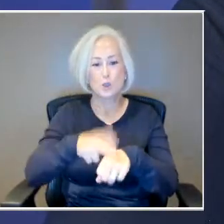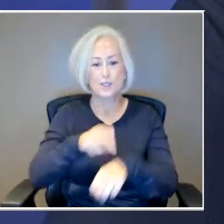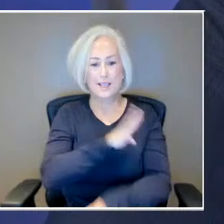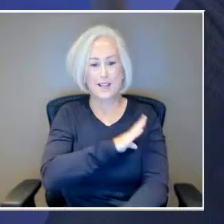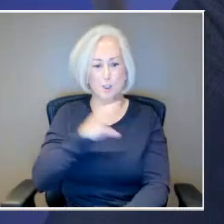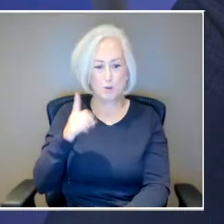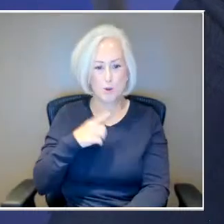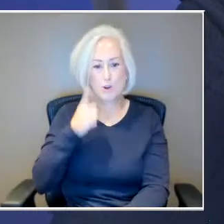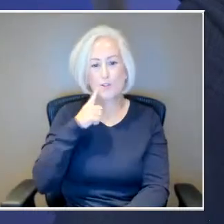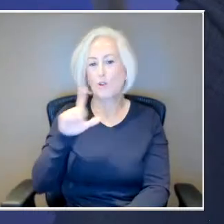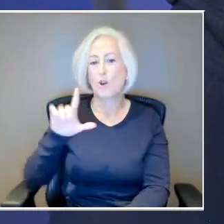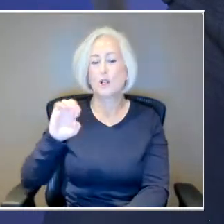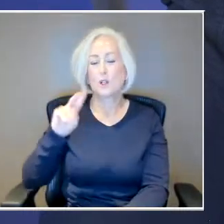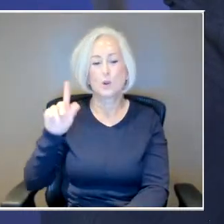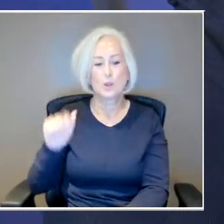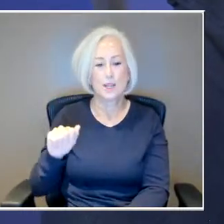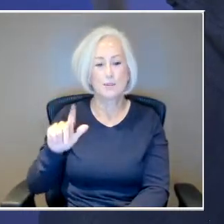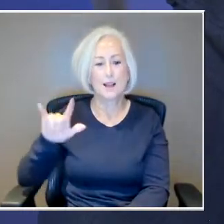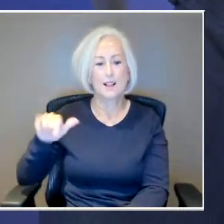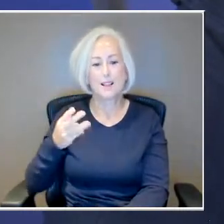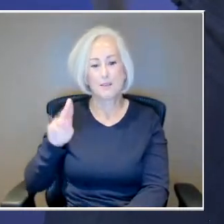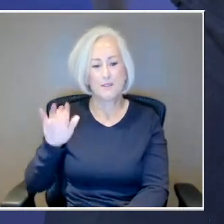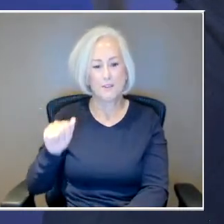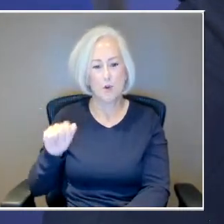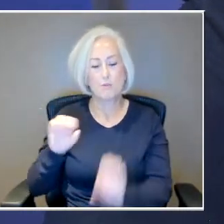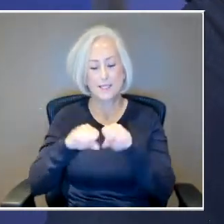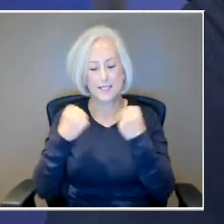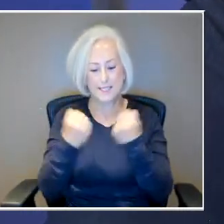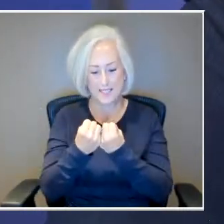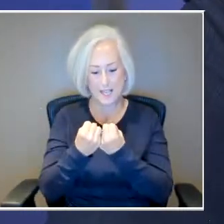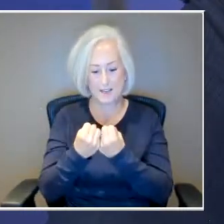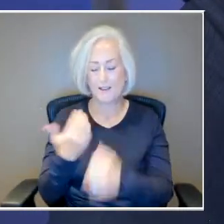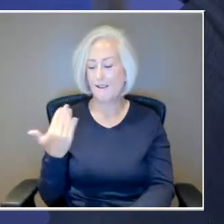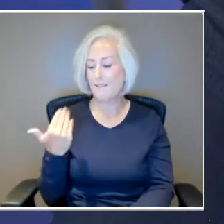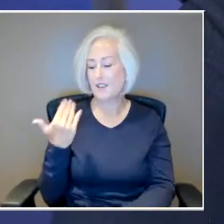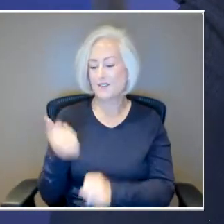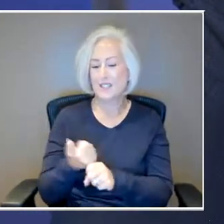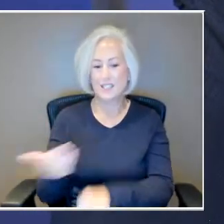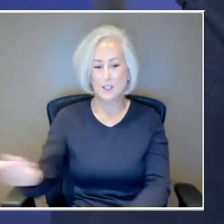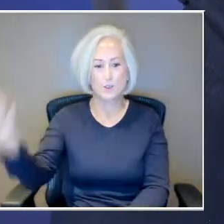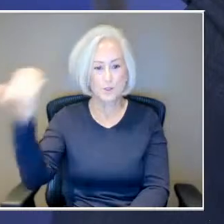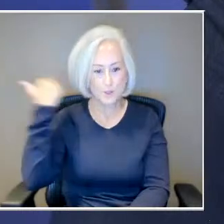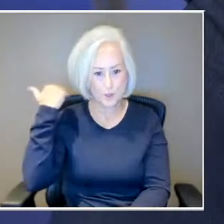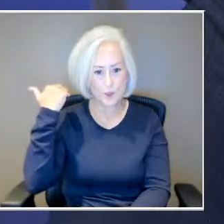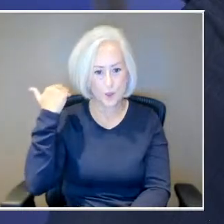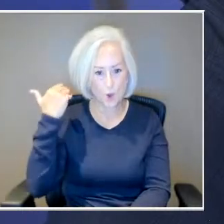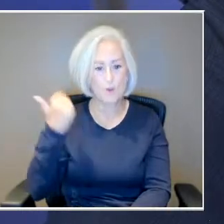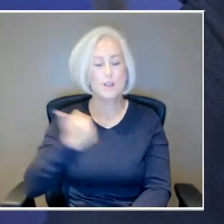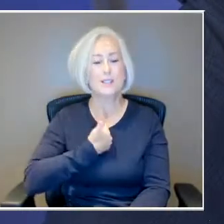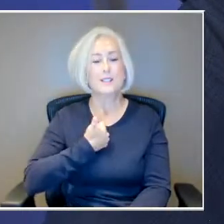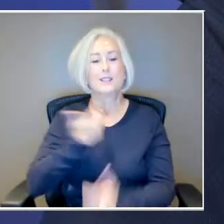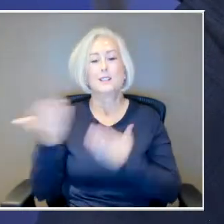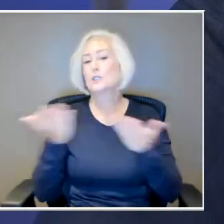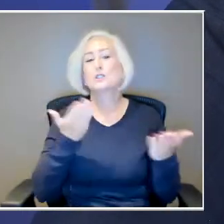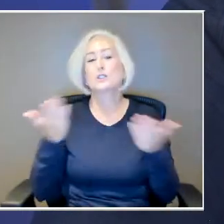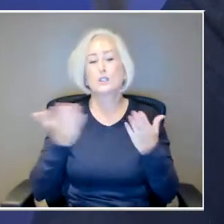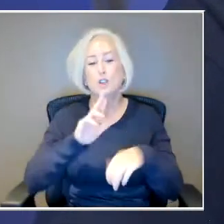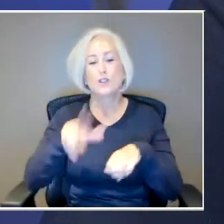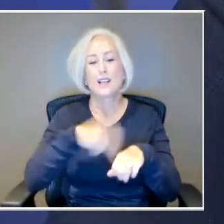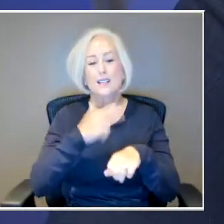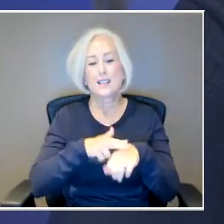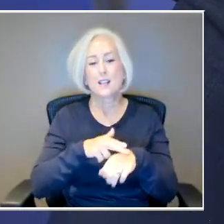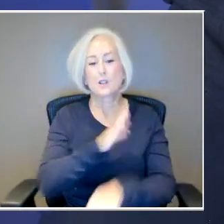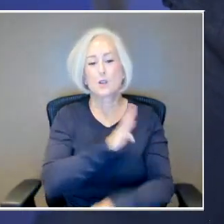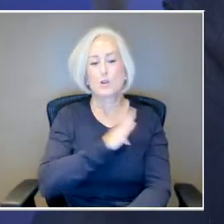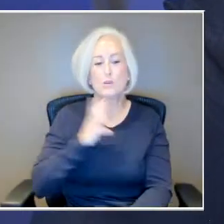and Lymphoma Society. And about 15 years ago, I had the privilege of serving as the national board chairman for 2 years.